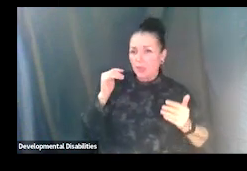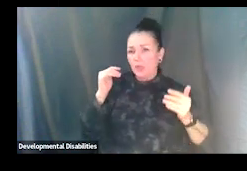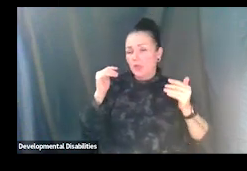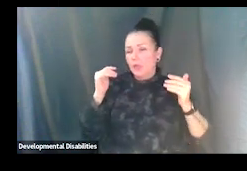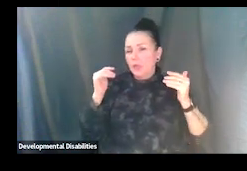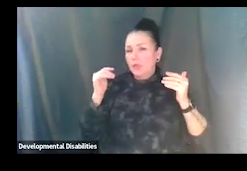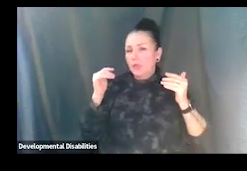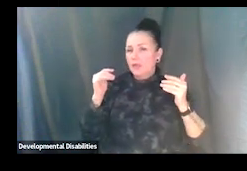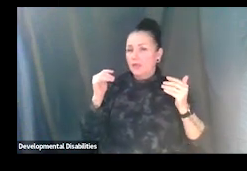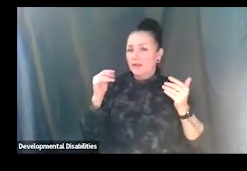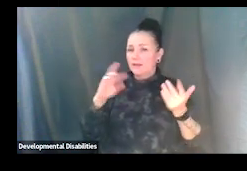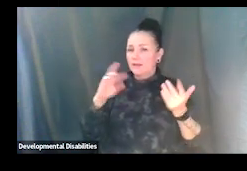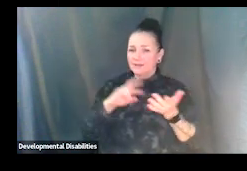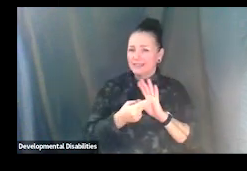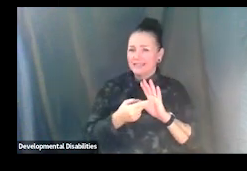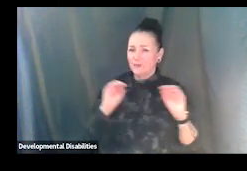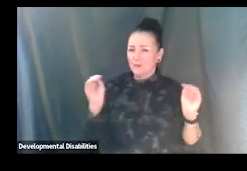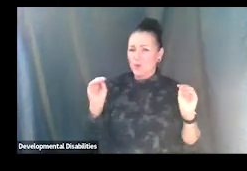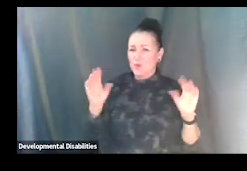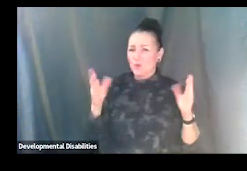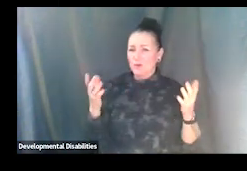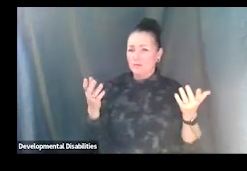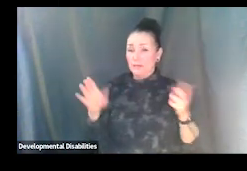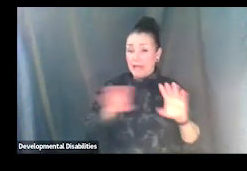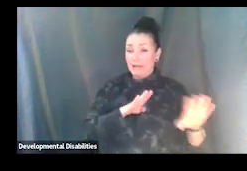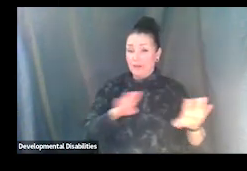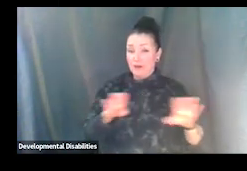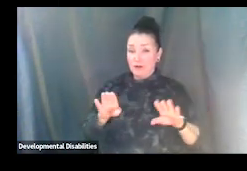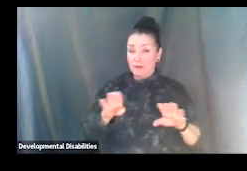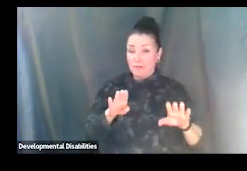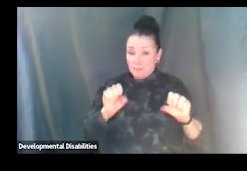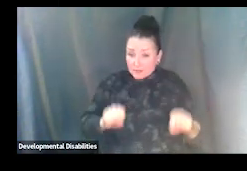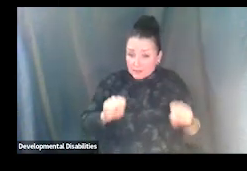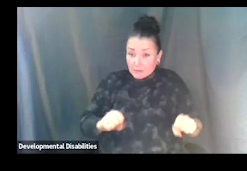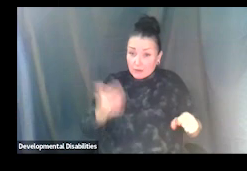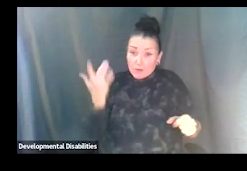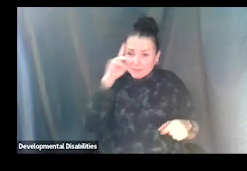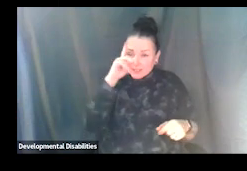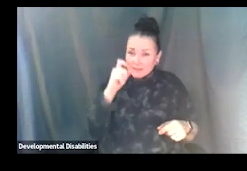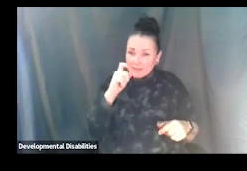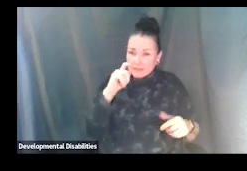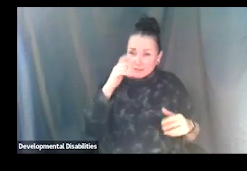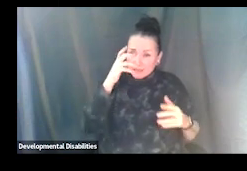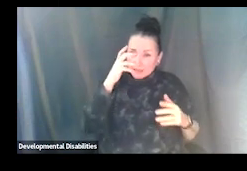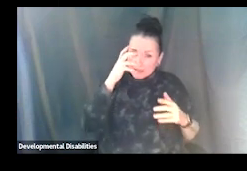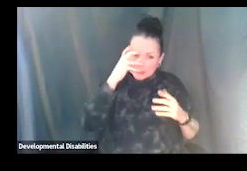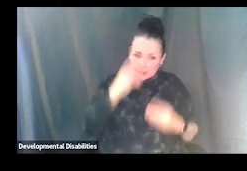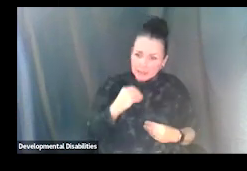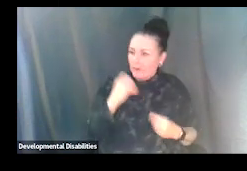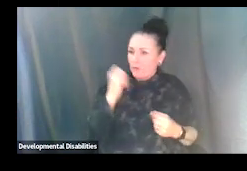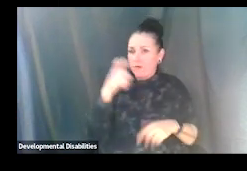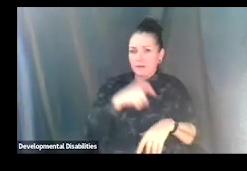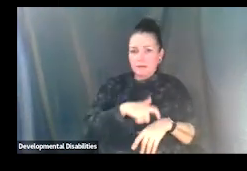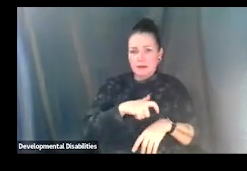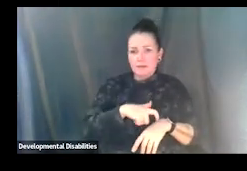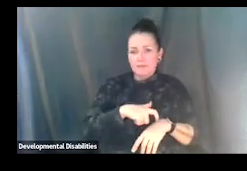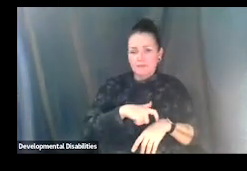that he's really sedated or he's sleeping all the time, I would say that's a problem. But realistically, I don't think that's typically a